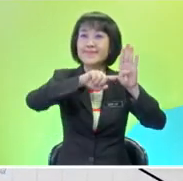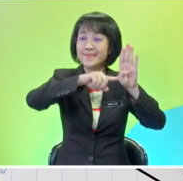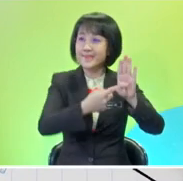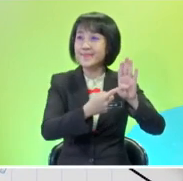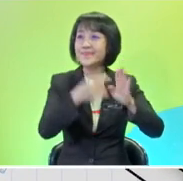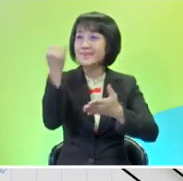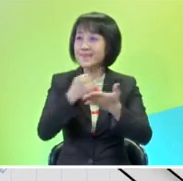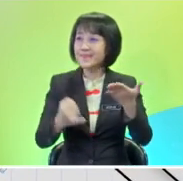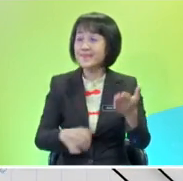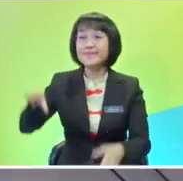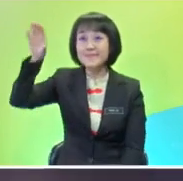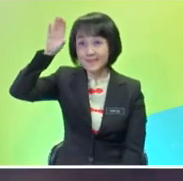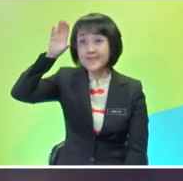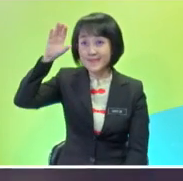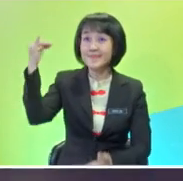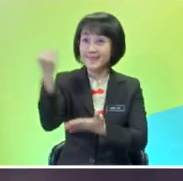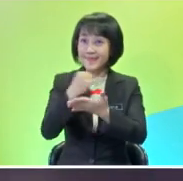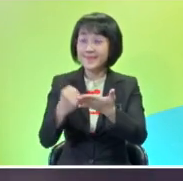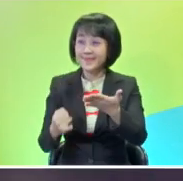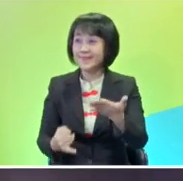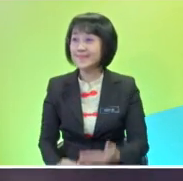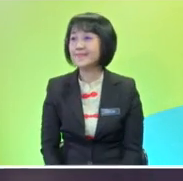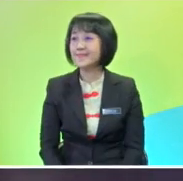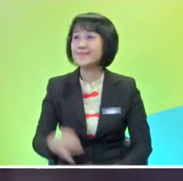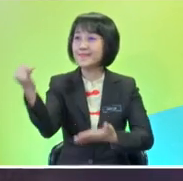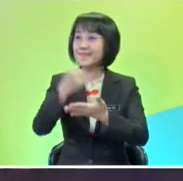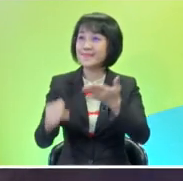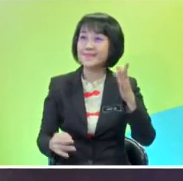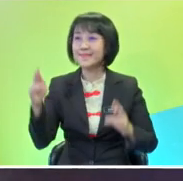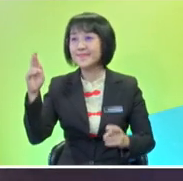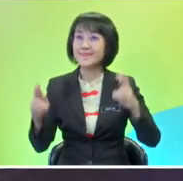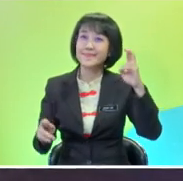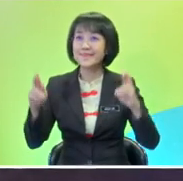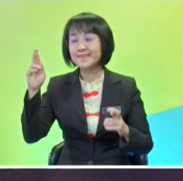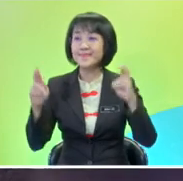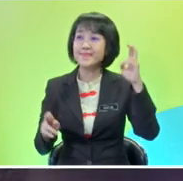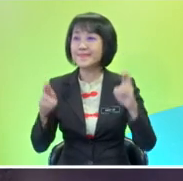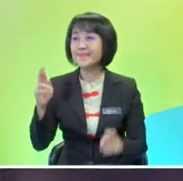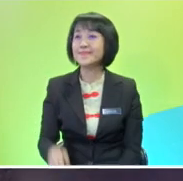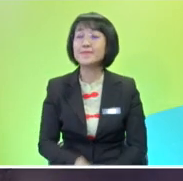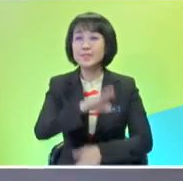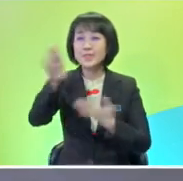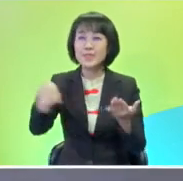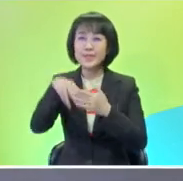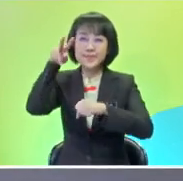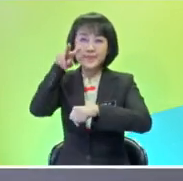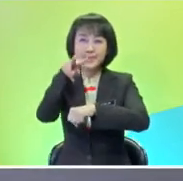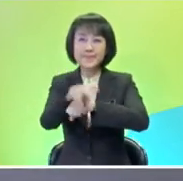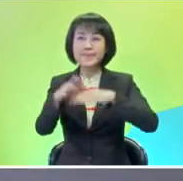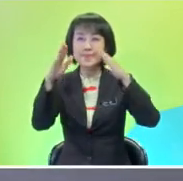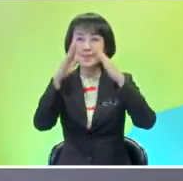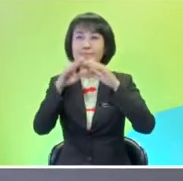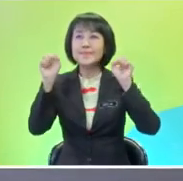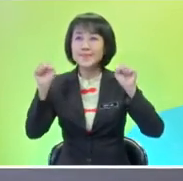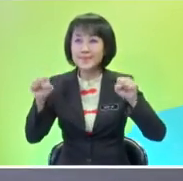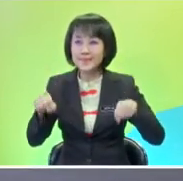is also going to draw a robot for us. Okay, so for everyone watching at home, you can prepare a piece of